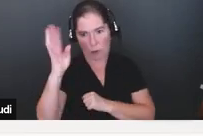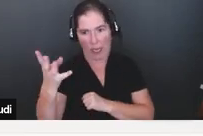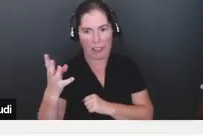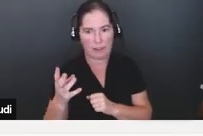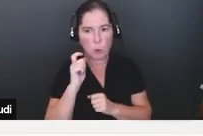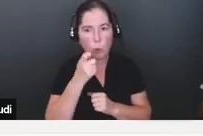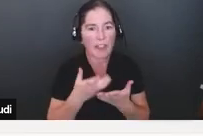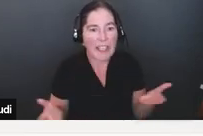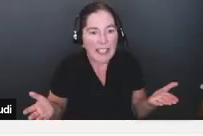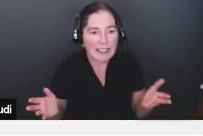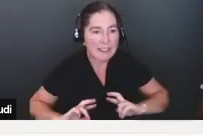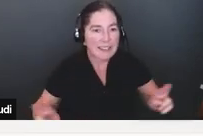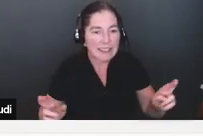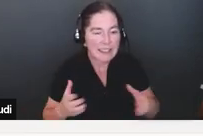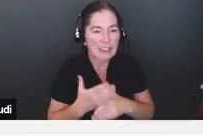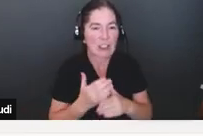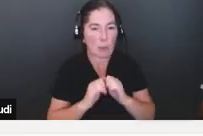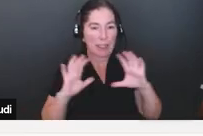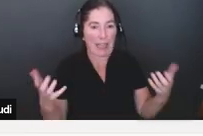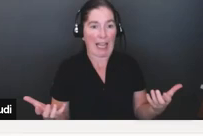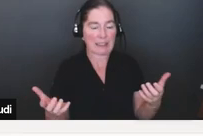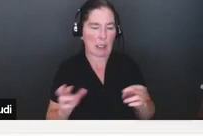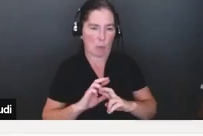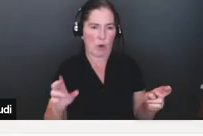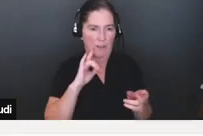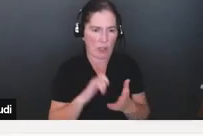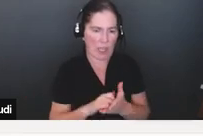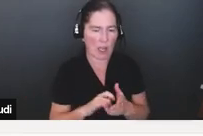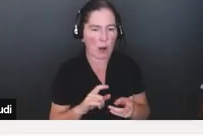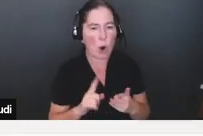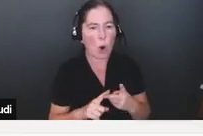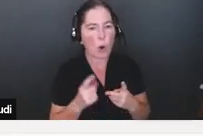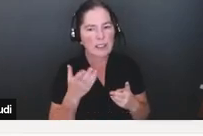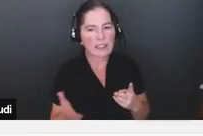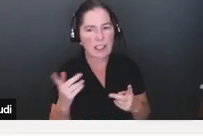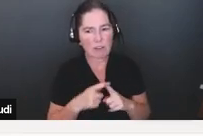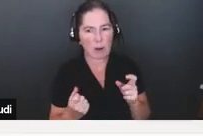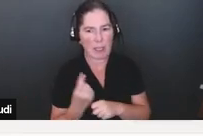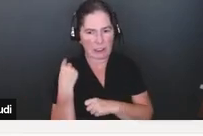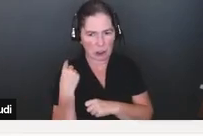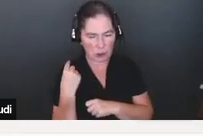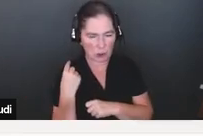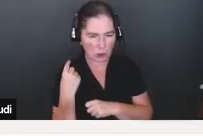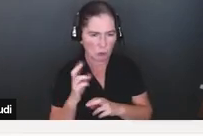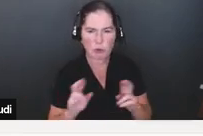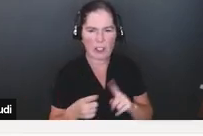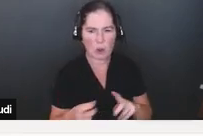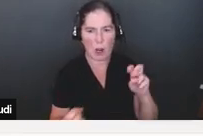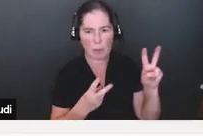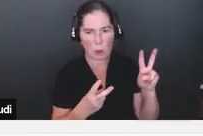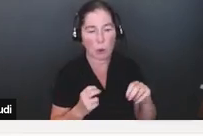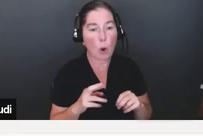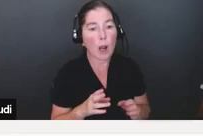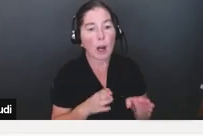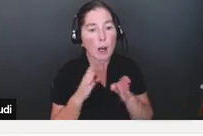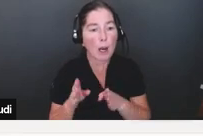cool things. And now I want to share them with the class. I'm ready for that. Or maybe it's stuff from last year. I'm ready to upload. Or I noticed that there's this new